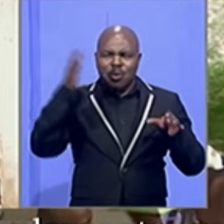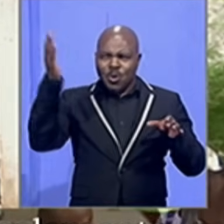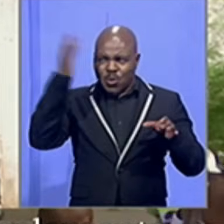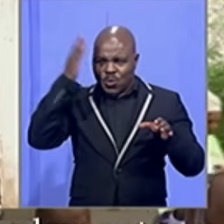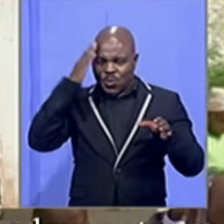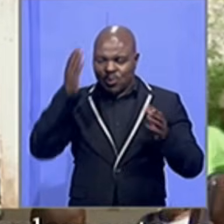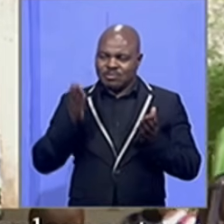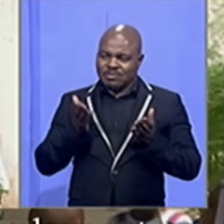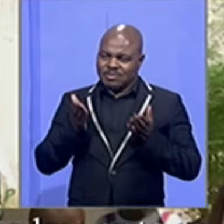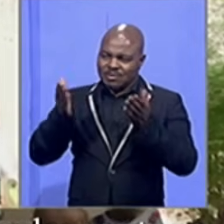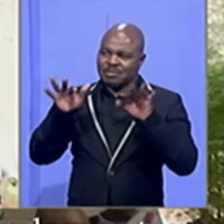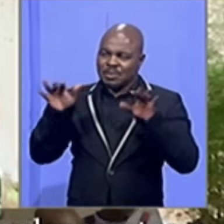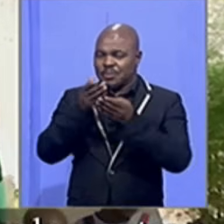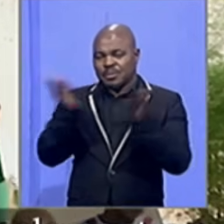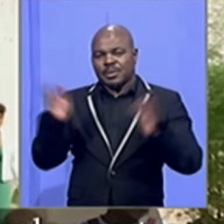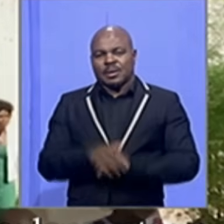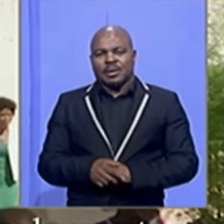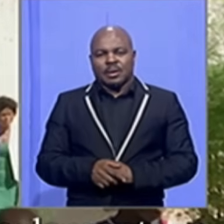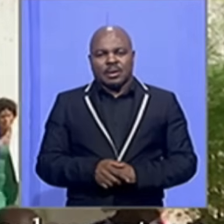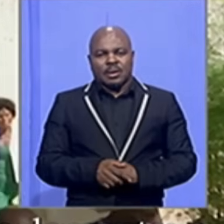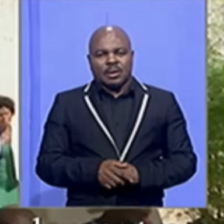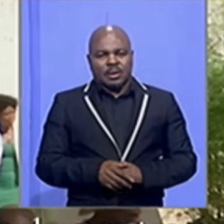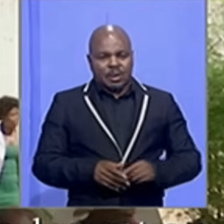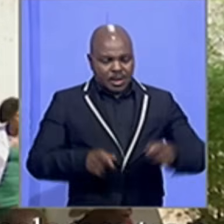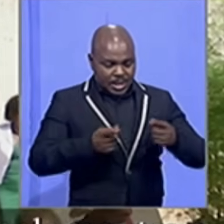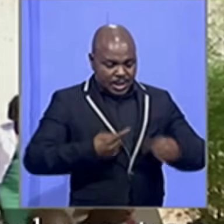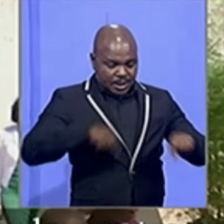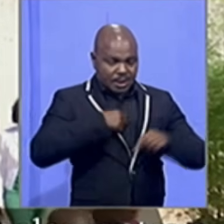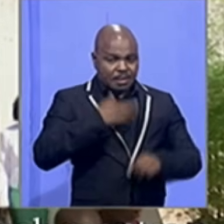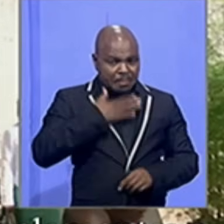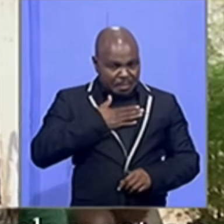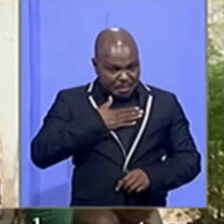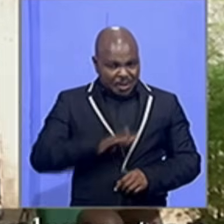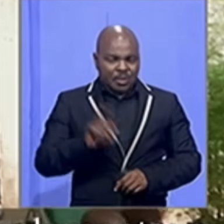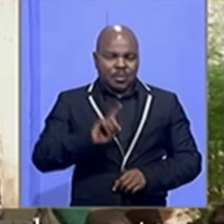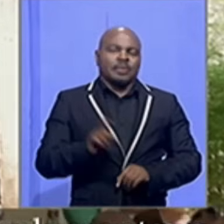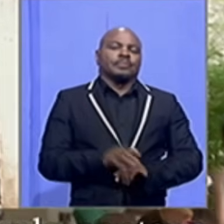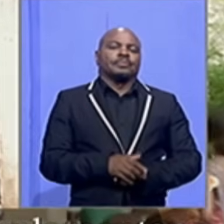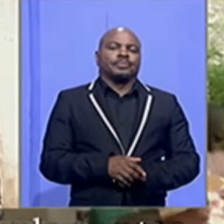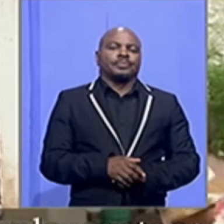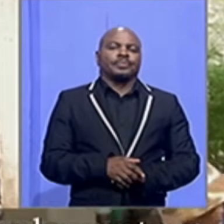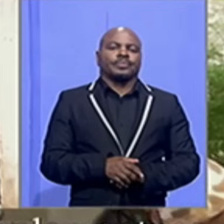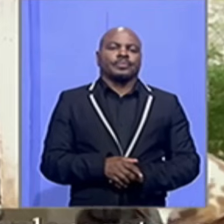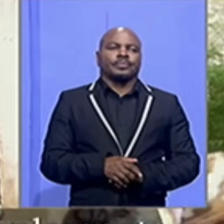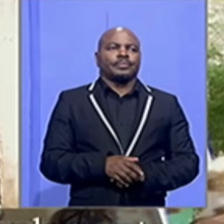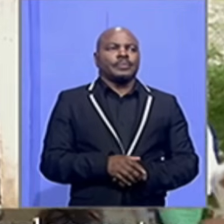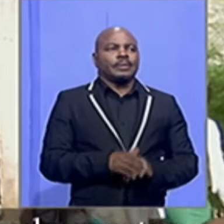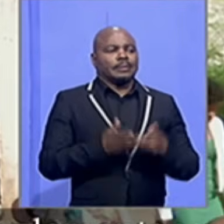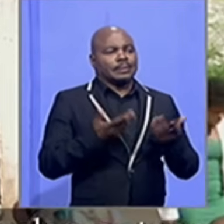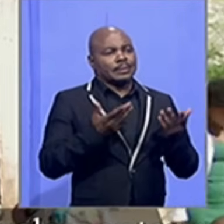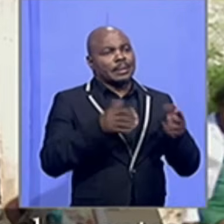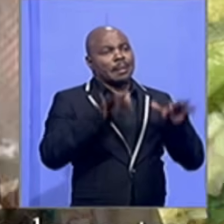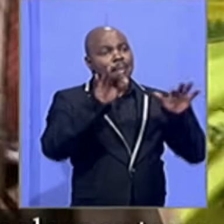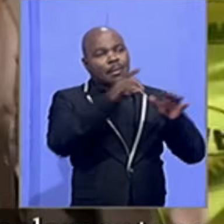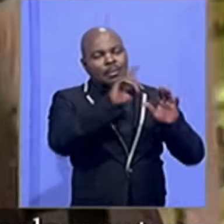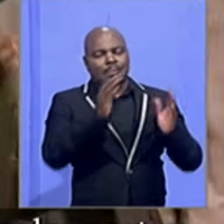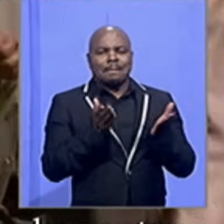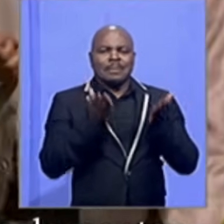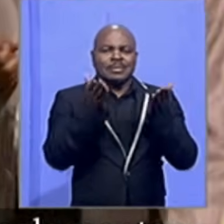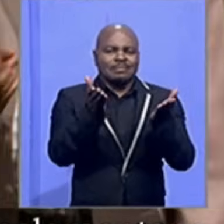serving the people. What we want the most, above all else, it's service delivery to the people.